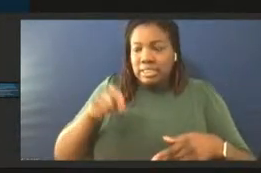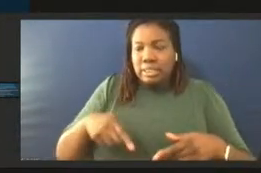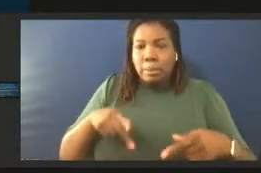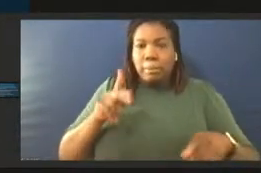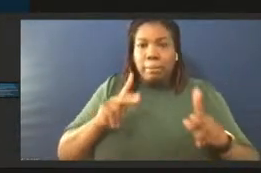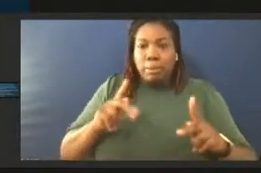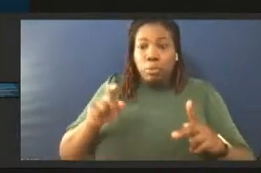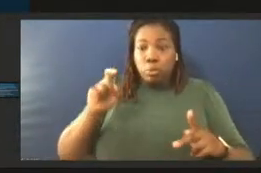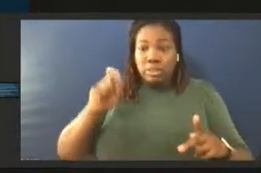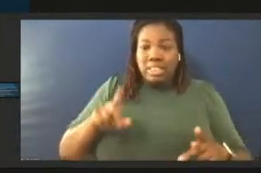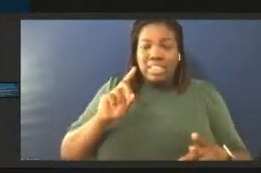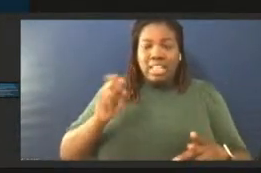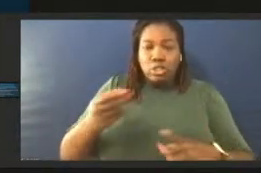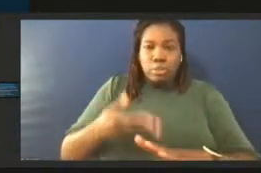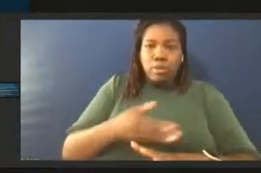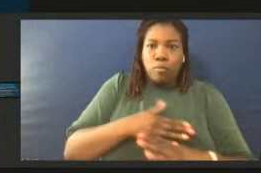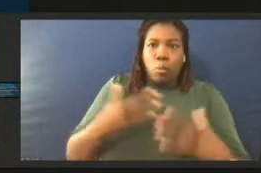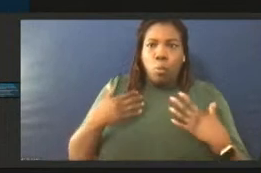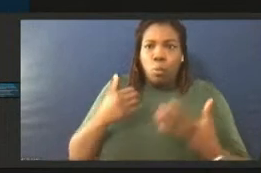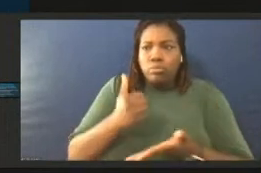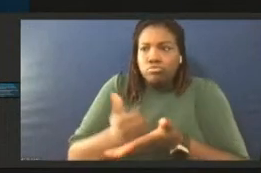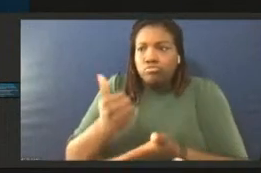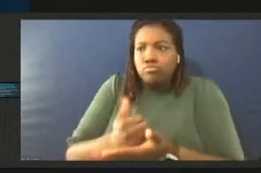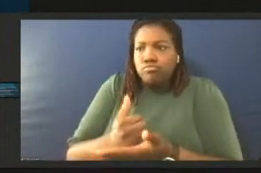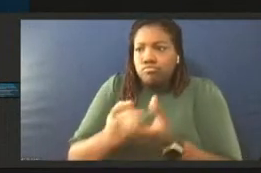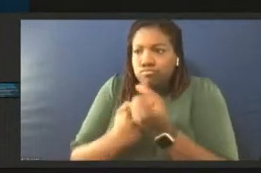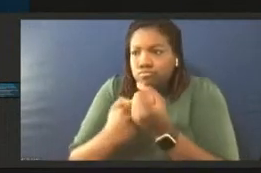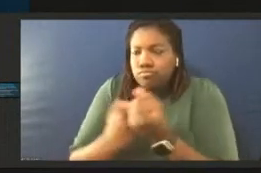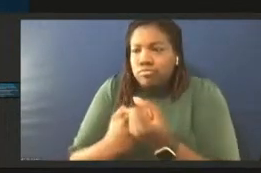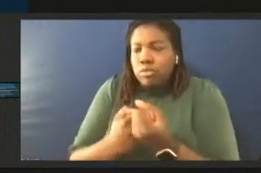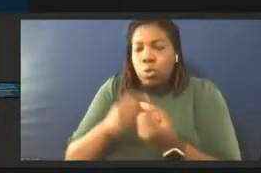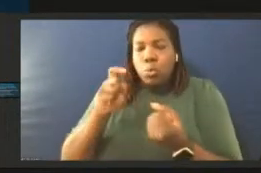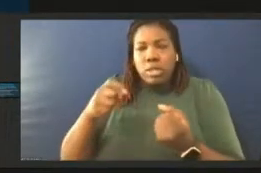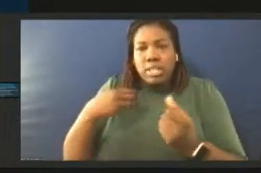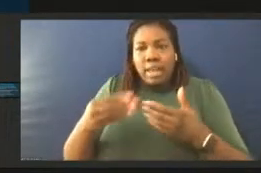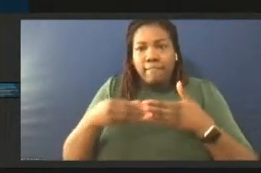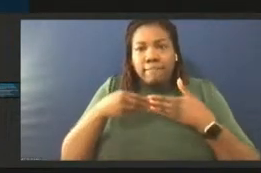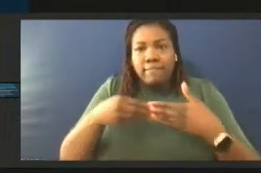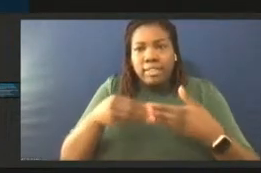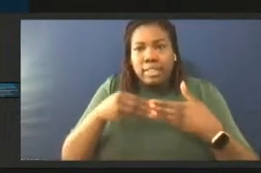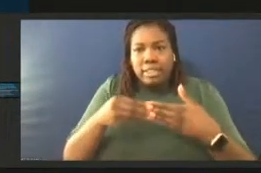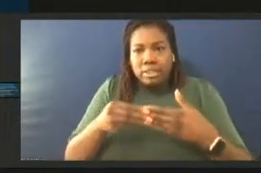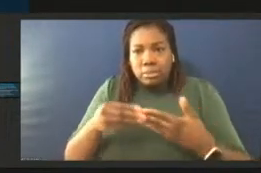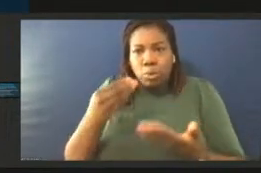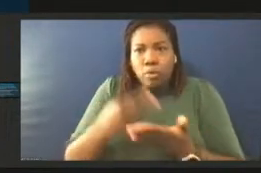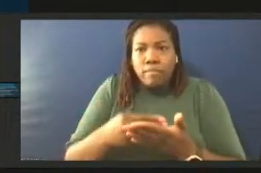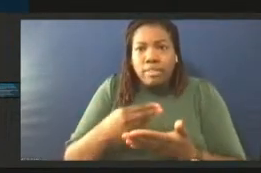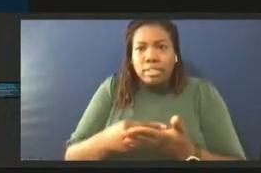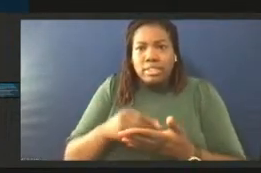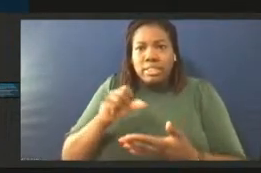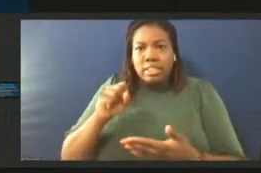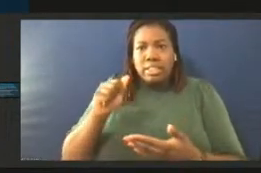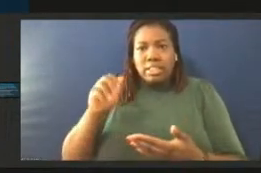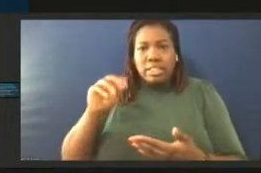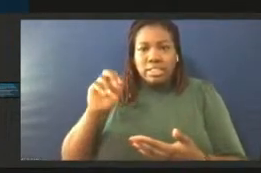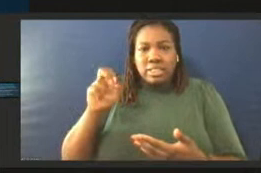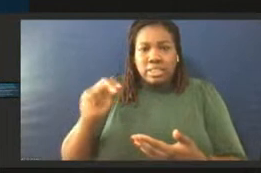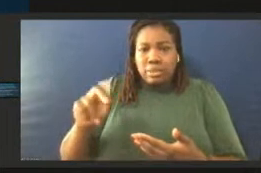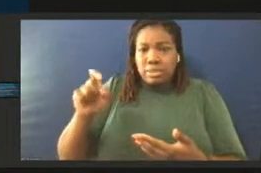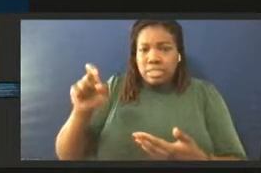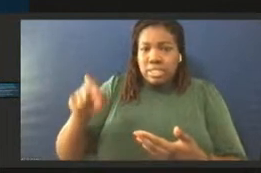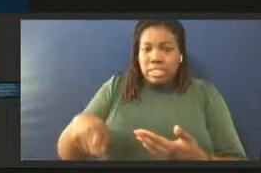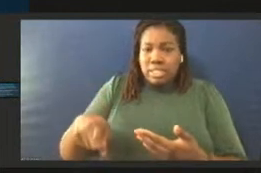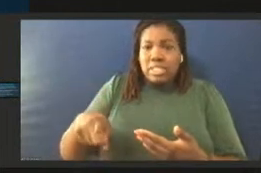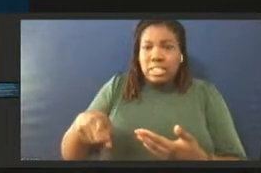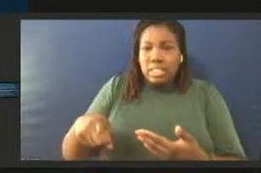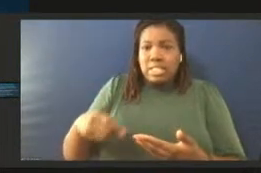can help them. And what that means is that we have to have flexible funding. SAMHSA needs to have more dollars that allow them